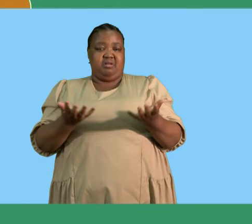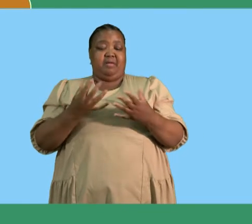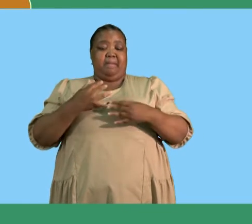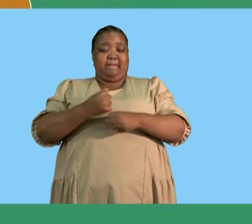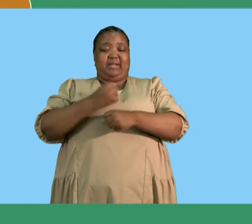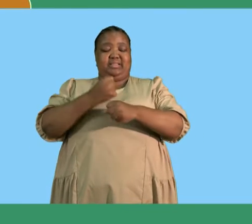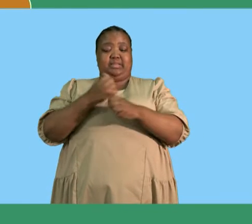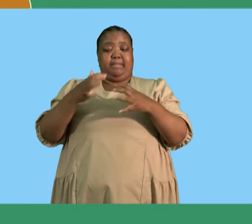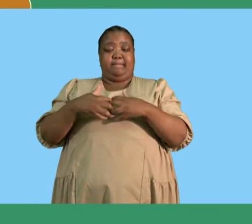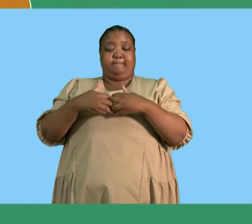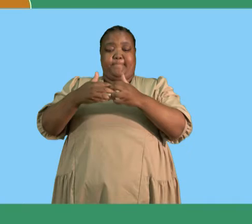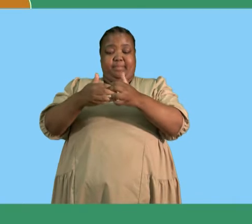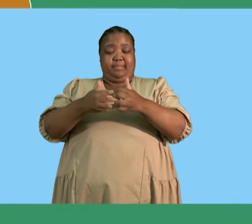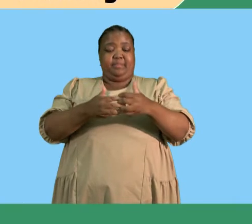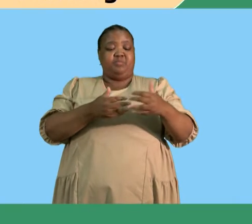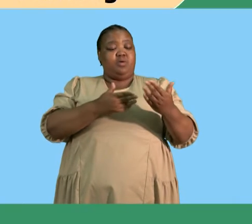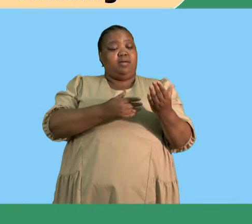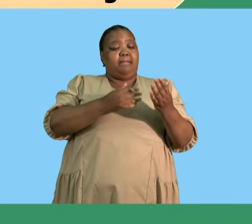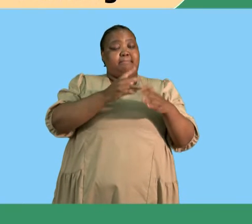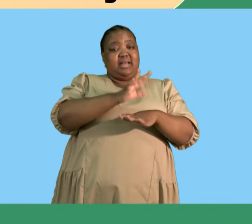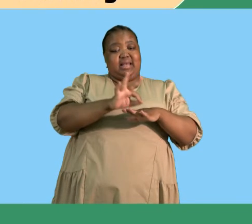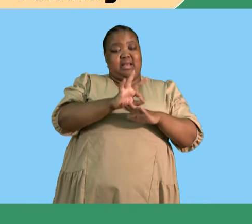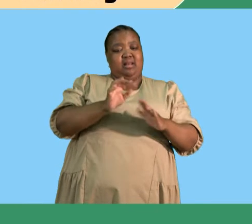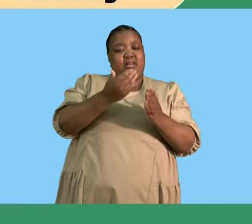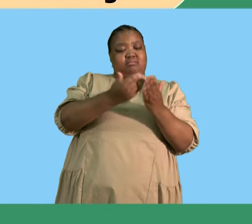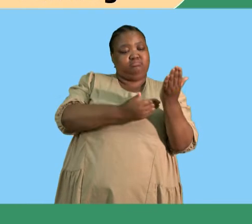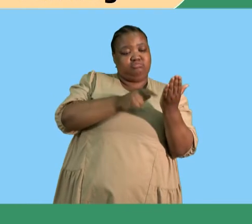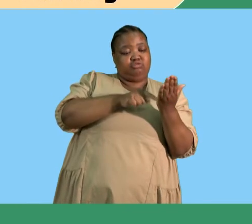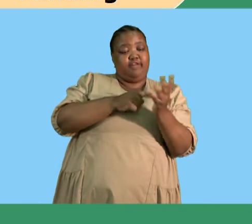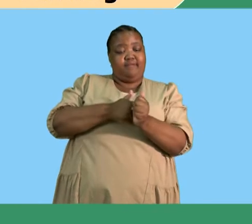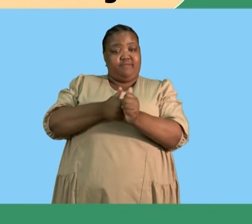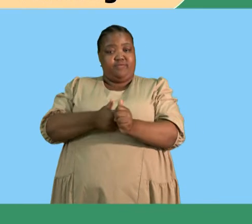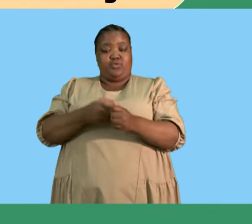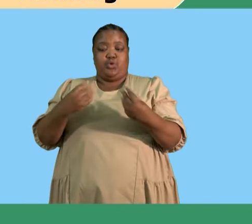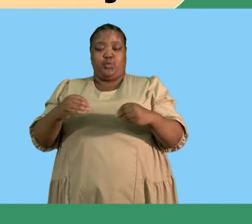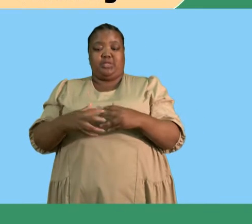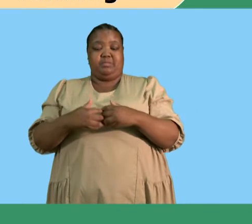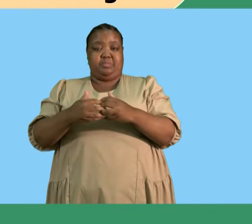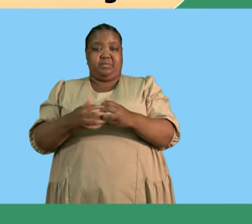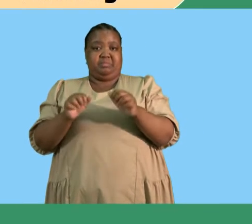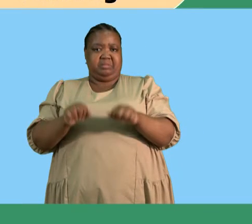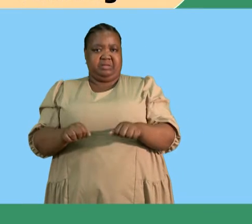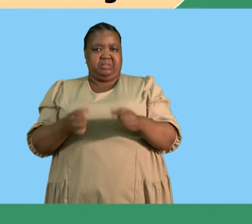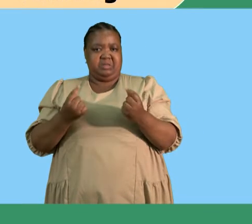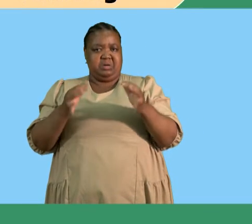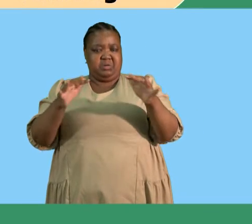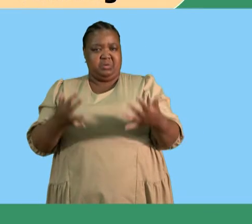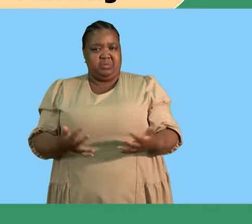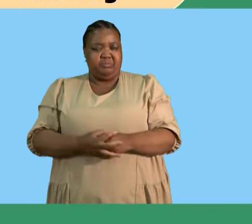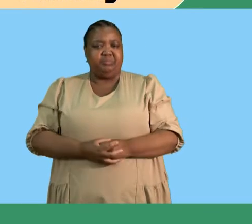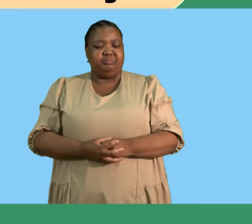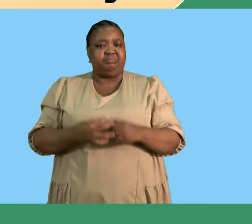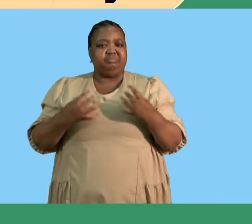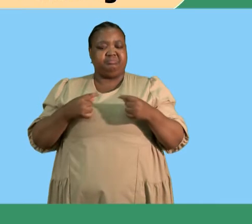start the actual business based on the planning that we have done. And in order for us to do that, we need to know